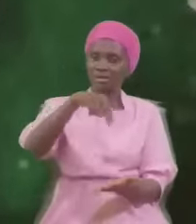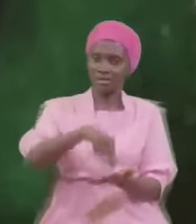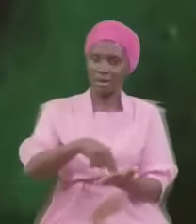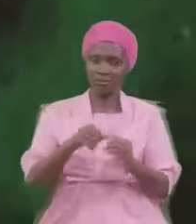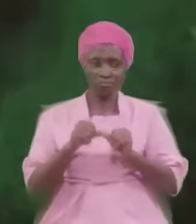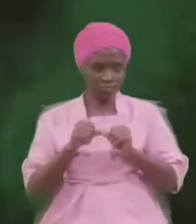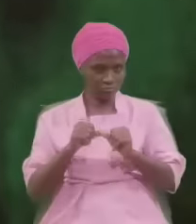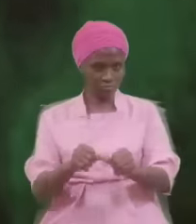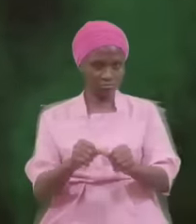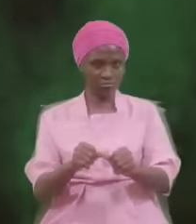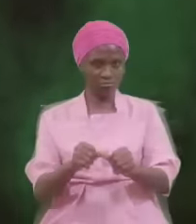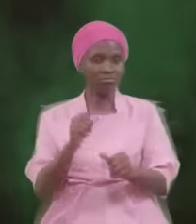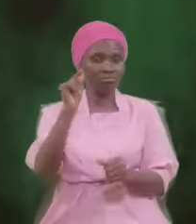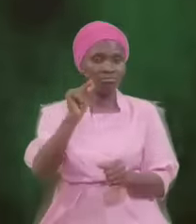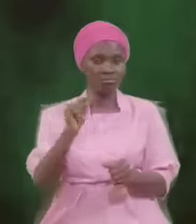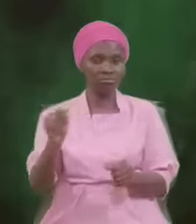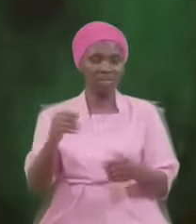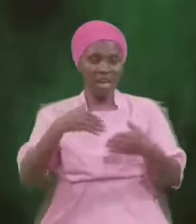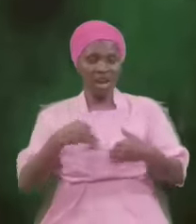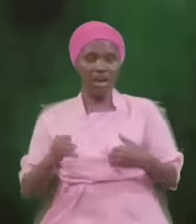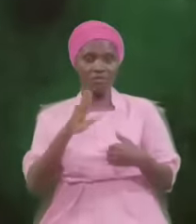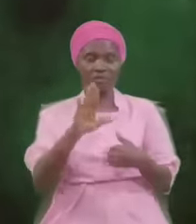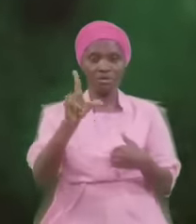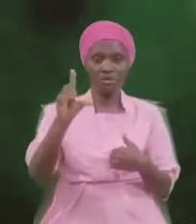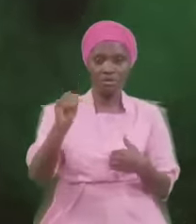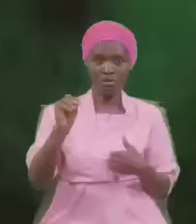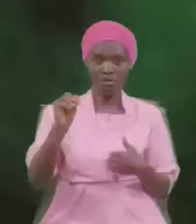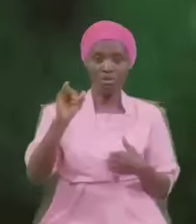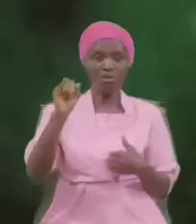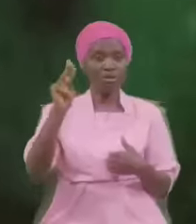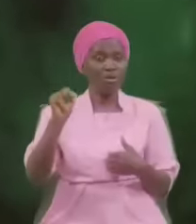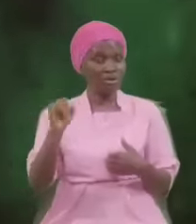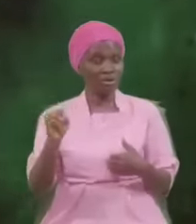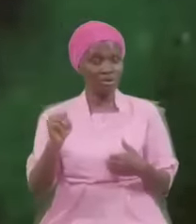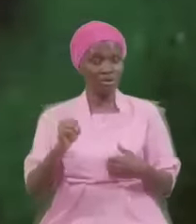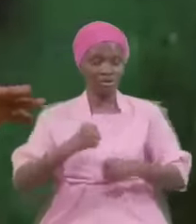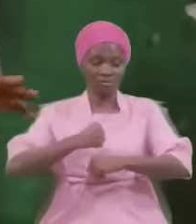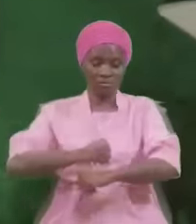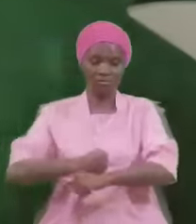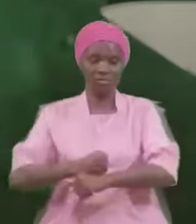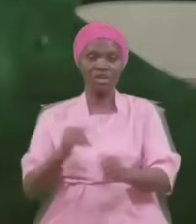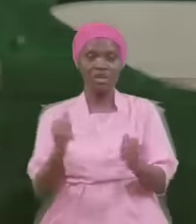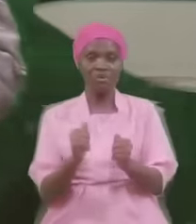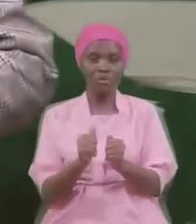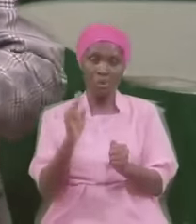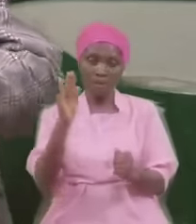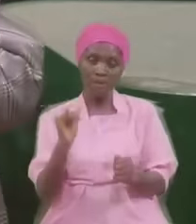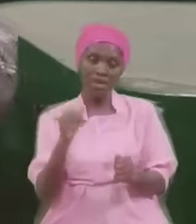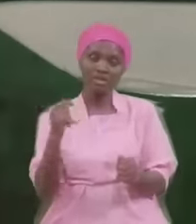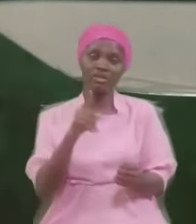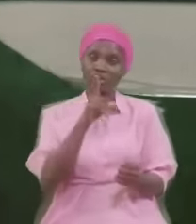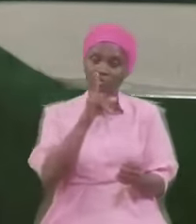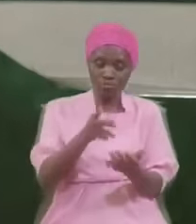having your loins girt about with truth, having on the breastplate of righteousness,